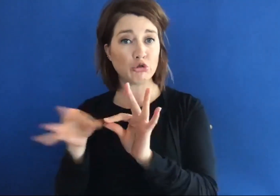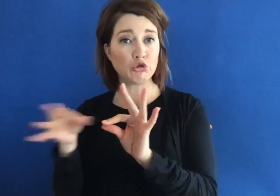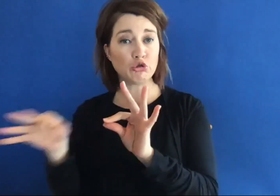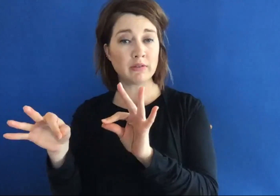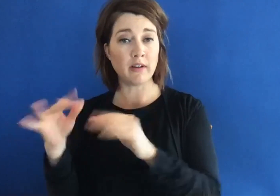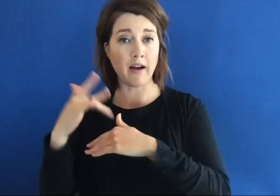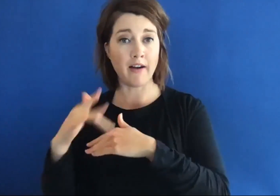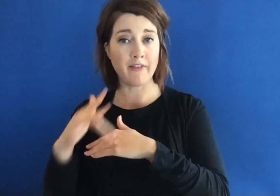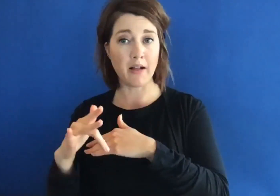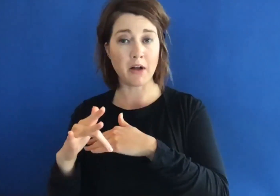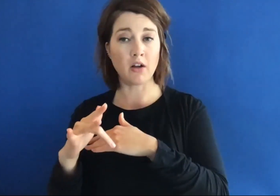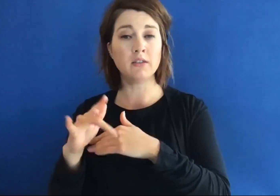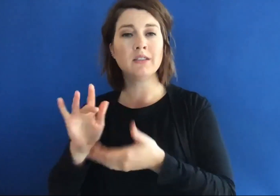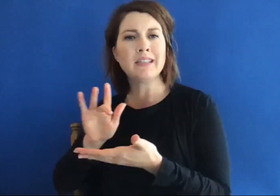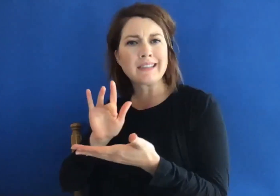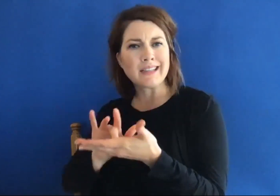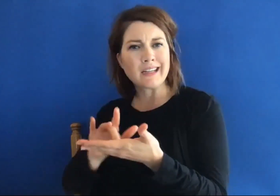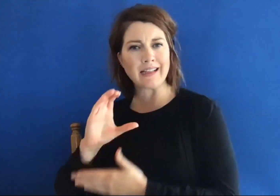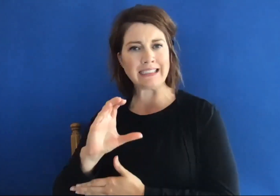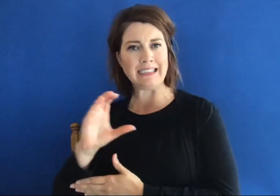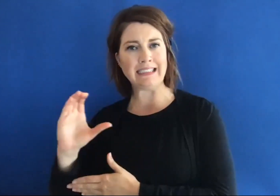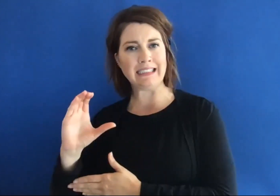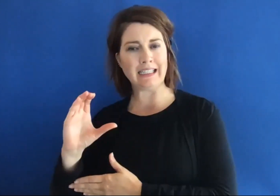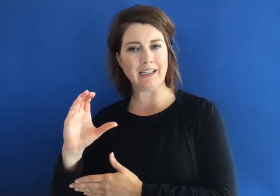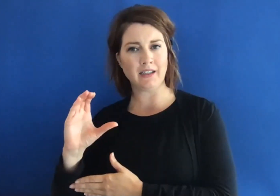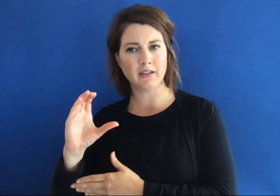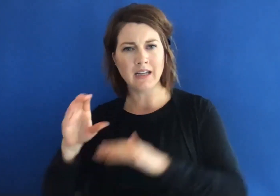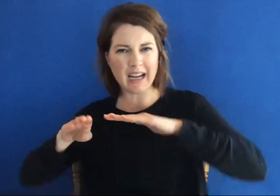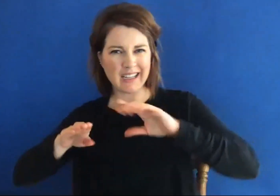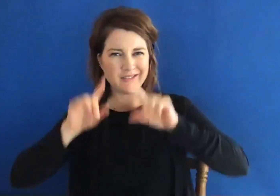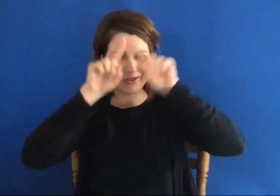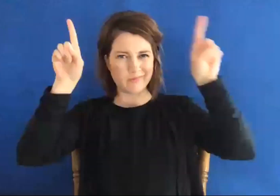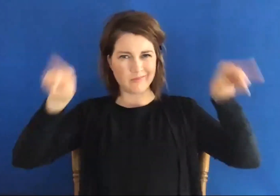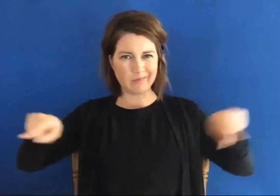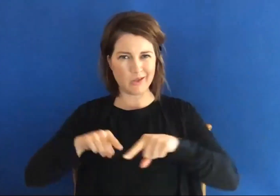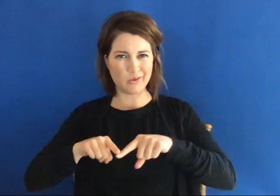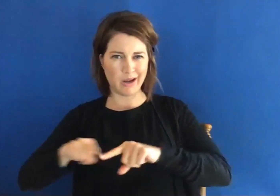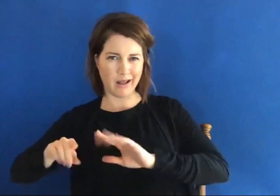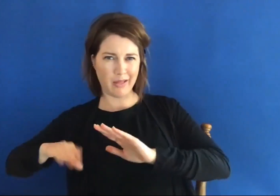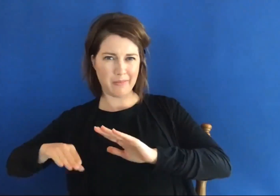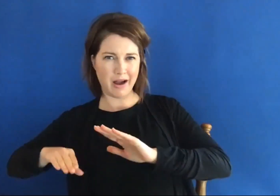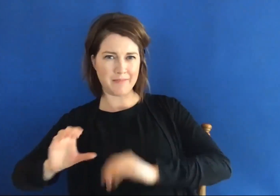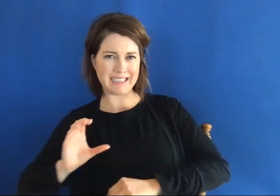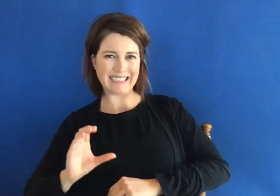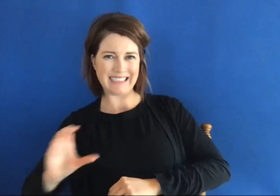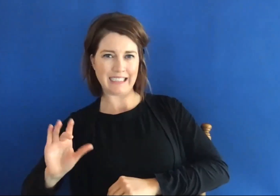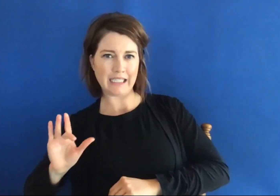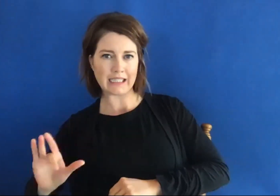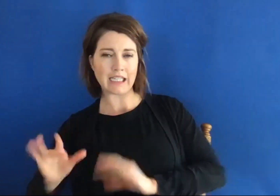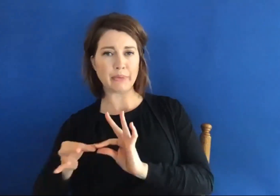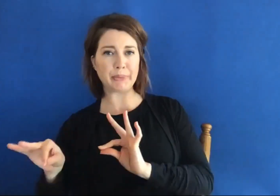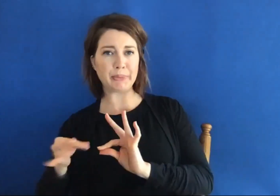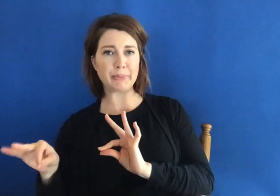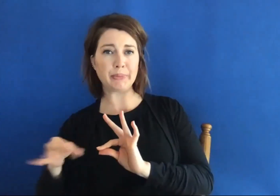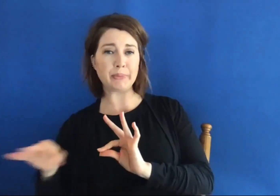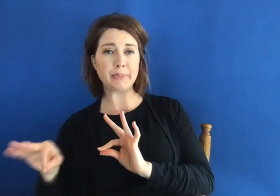Simply click on the closed caption button at the bottom of your Zoom screen to turn on the closed captioning if you so